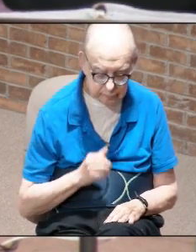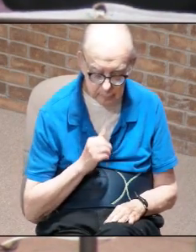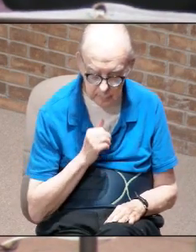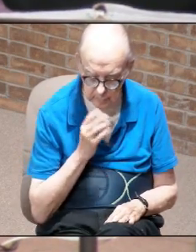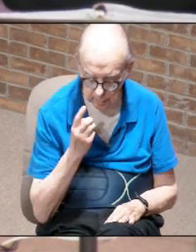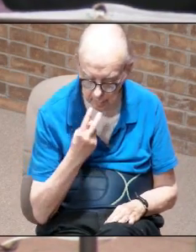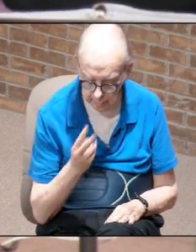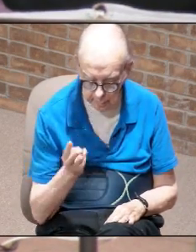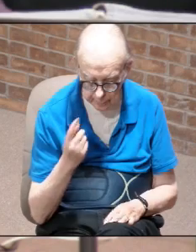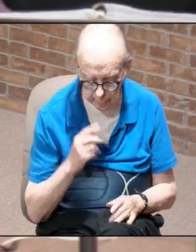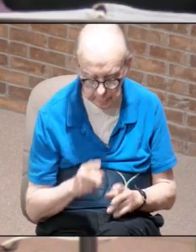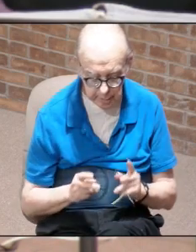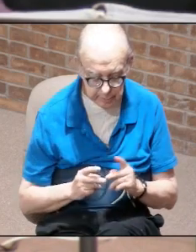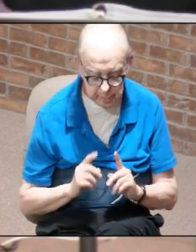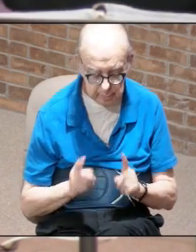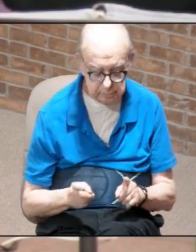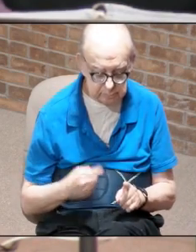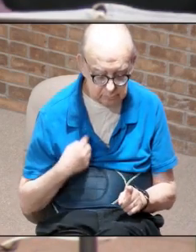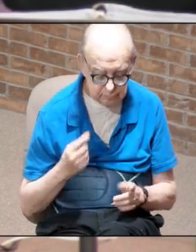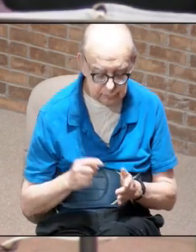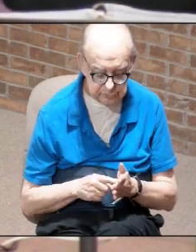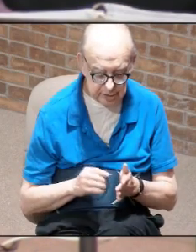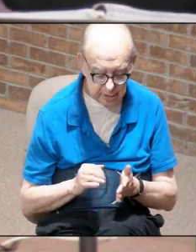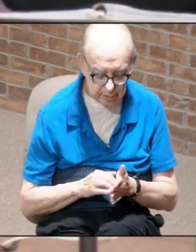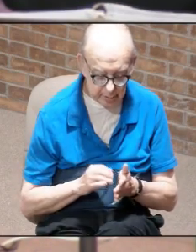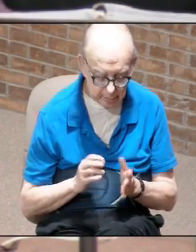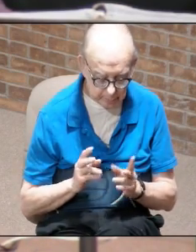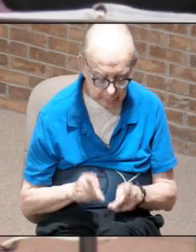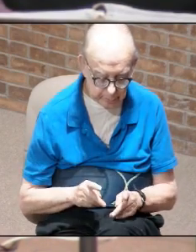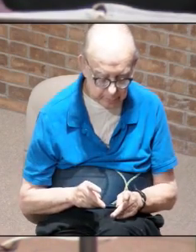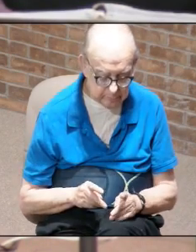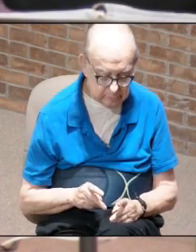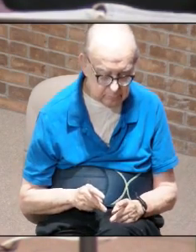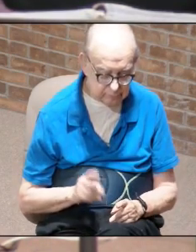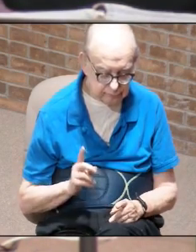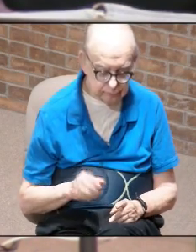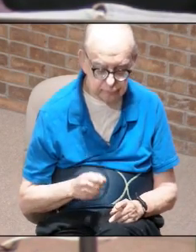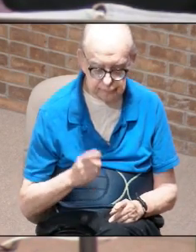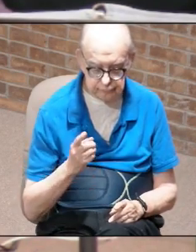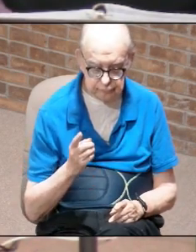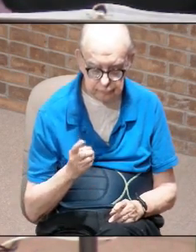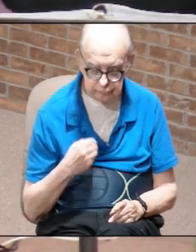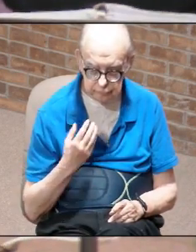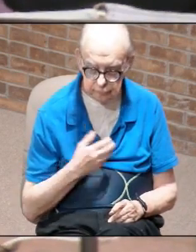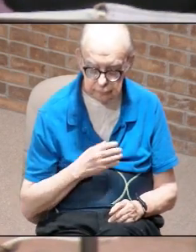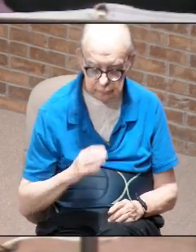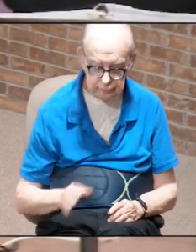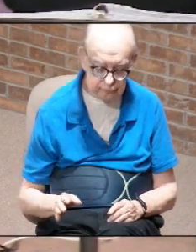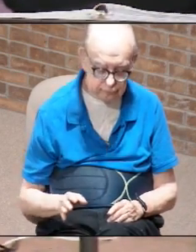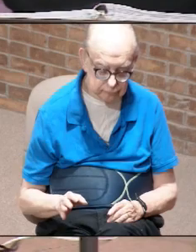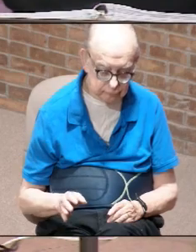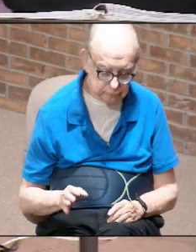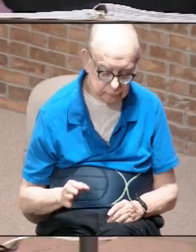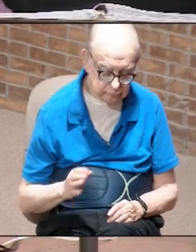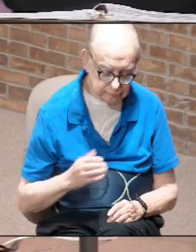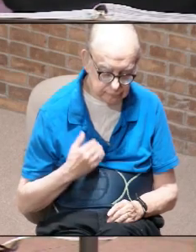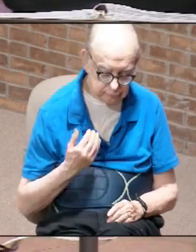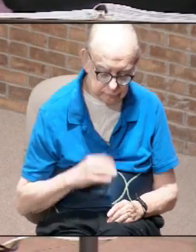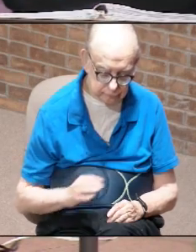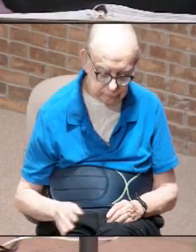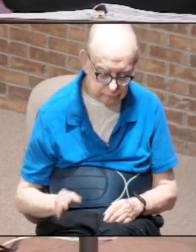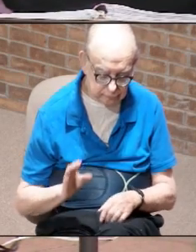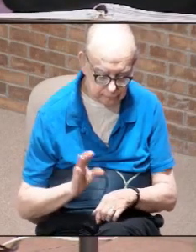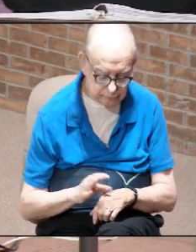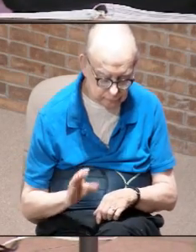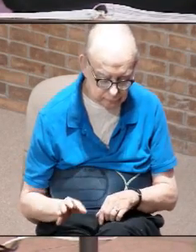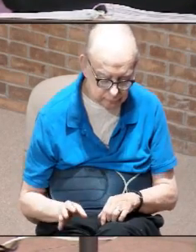someplace. Because we're indebted to them. And we need to understand that our children and our children's children,